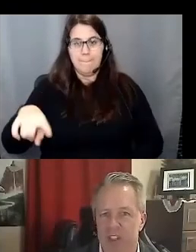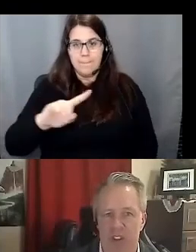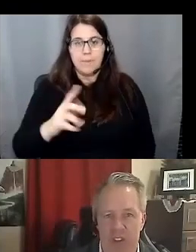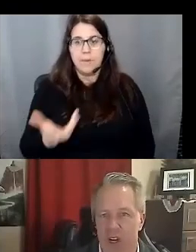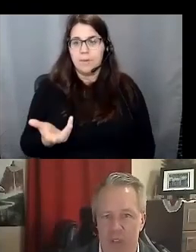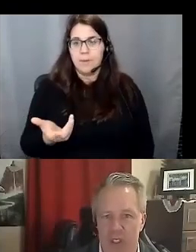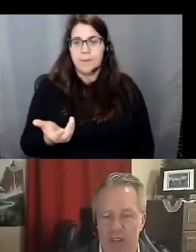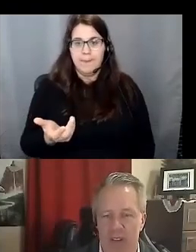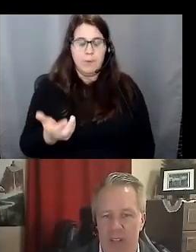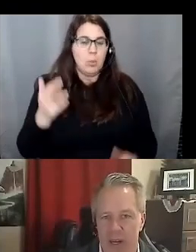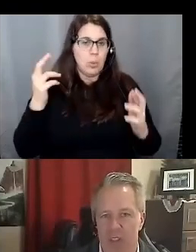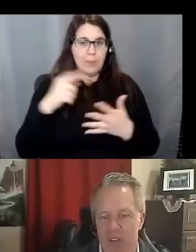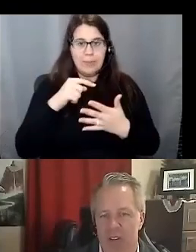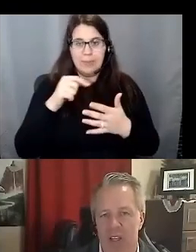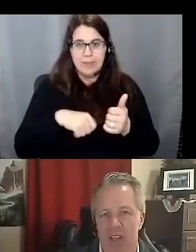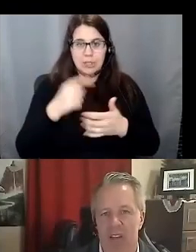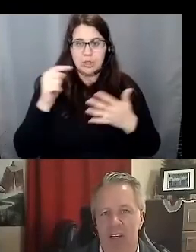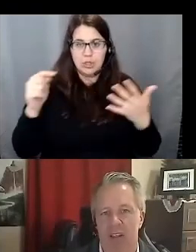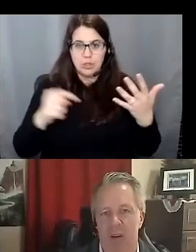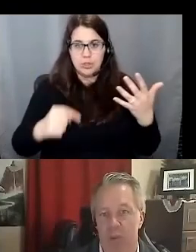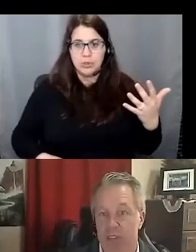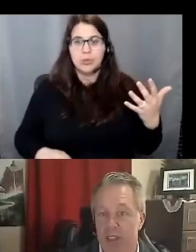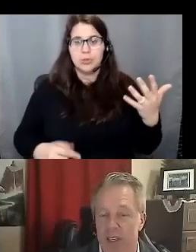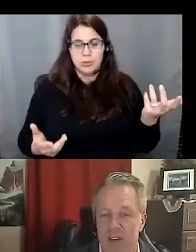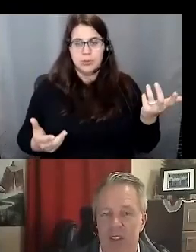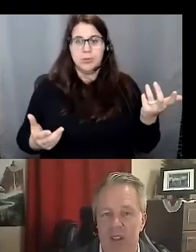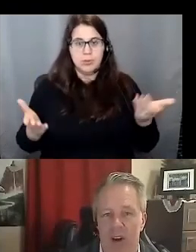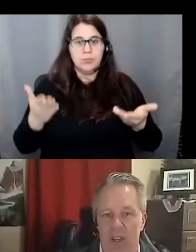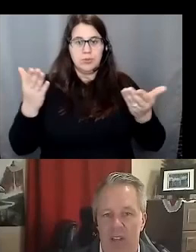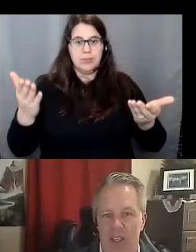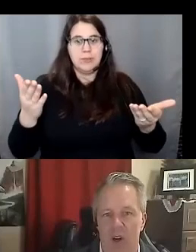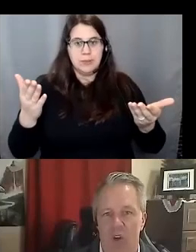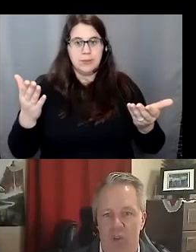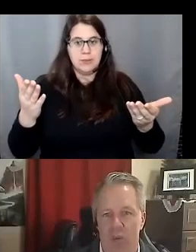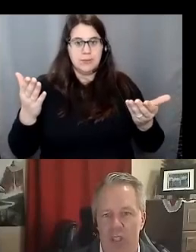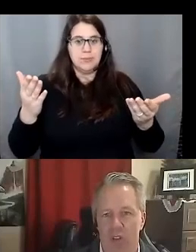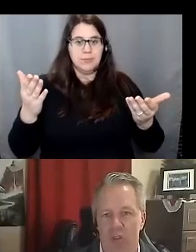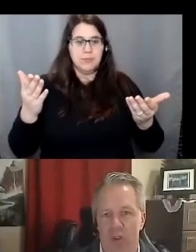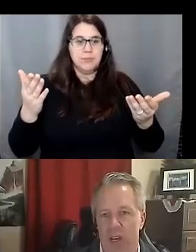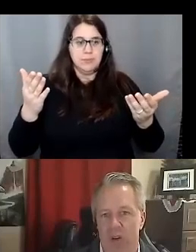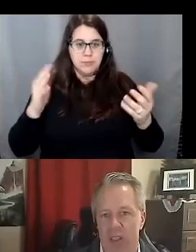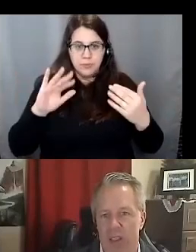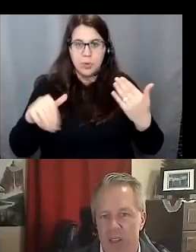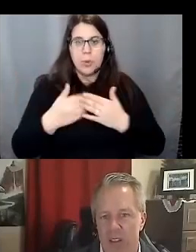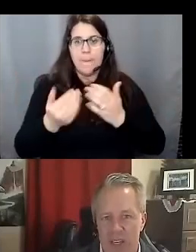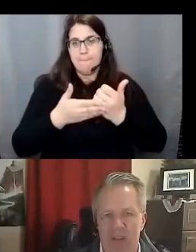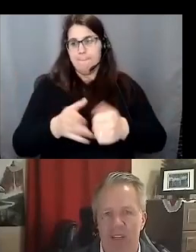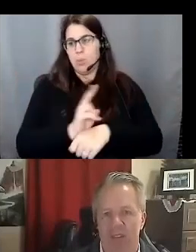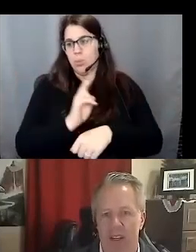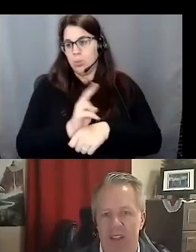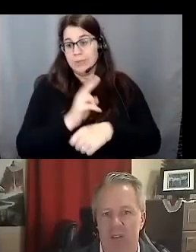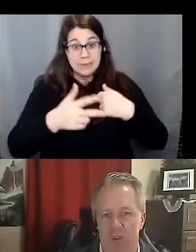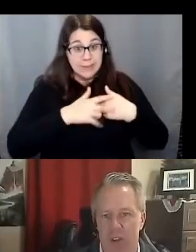the features that are options that are presented here are things that can also be really useful, and not only